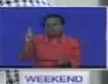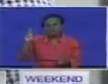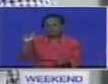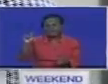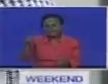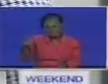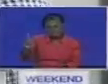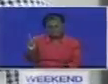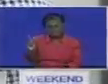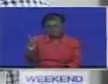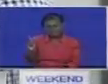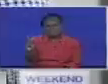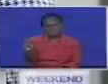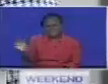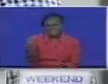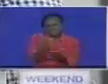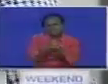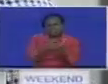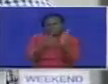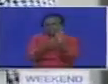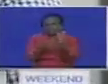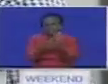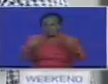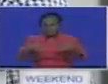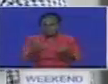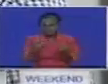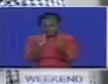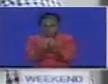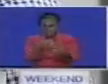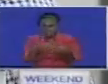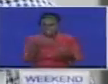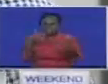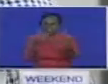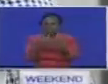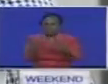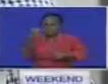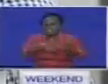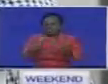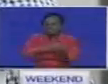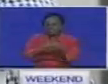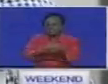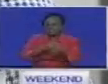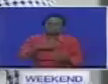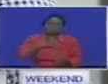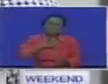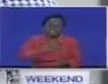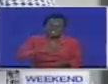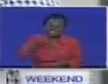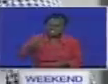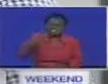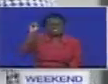sit with him, nominated MP, representing people with disability, stopped the ODM election on Friday, really. That is.